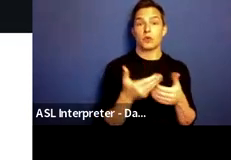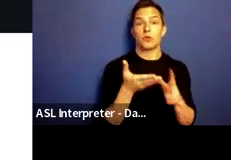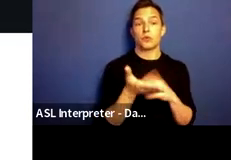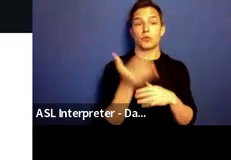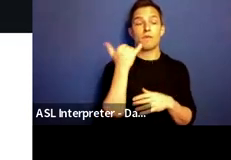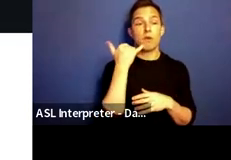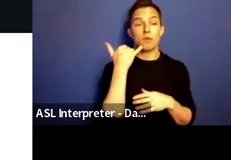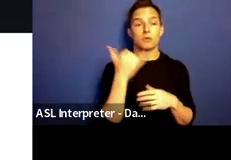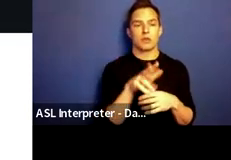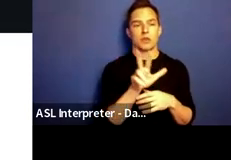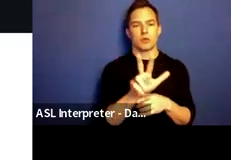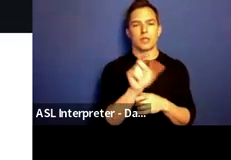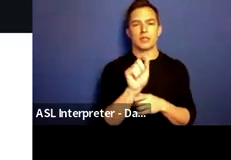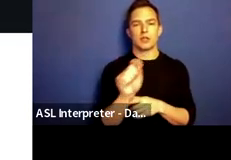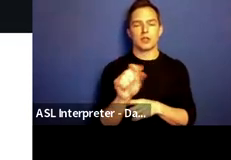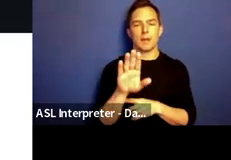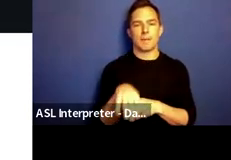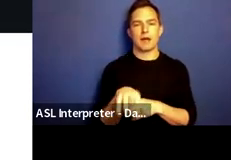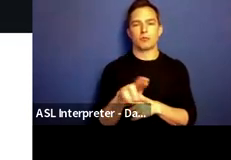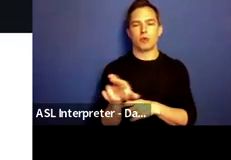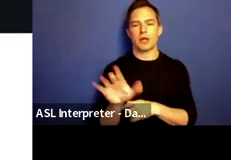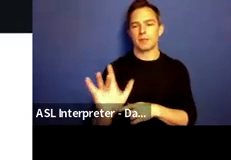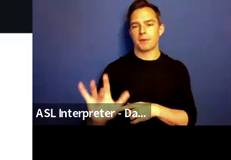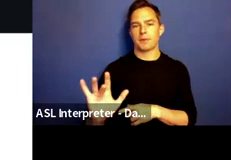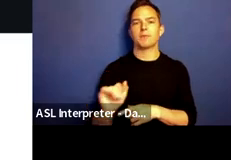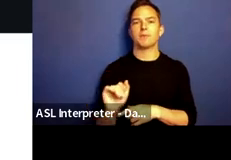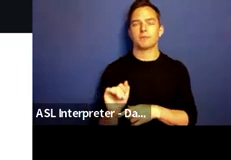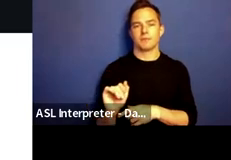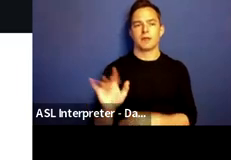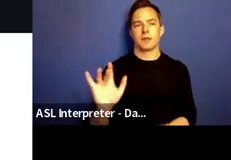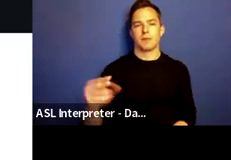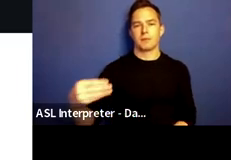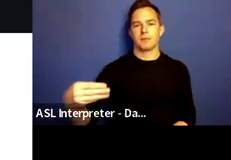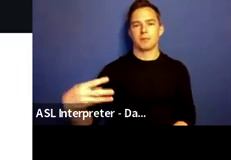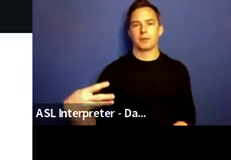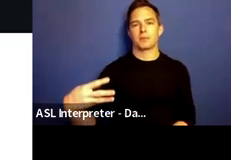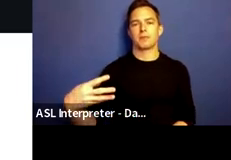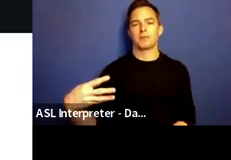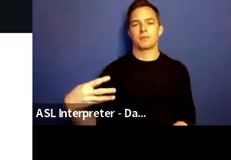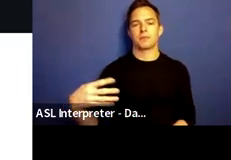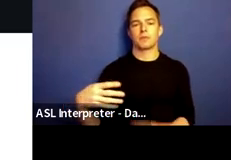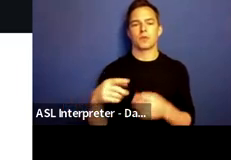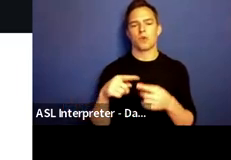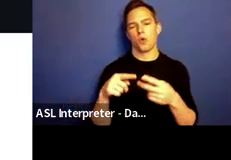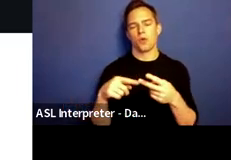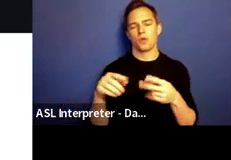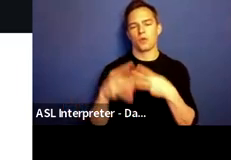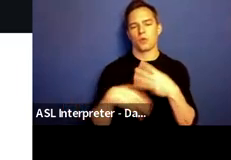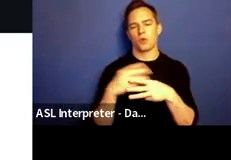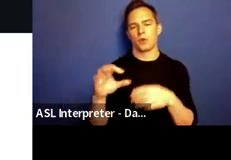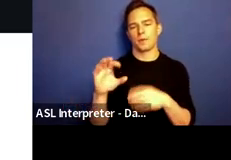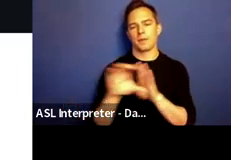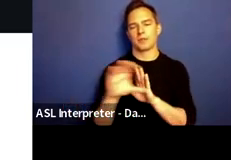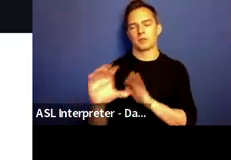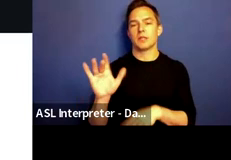dots at the bottom right-hand side of your screen. Select the 3 dots or the globe. You'll see your language. You